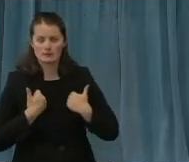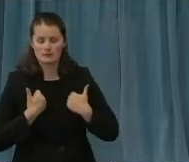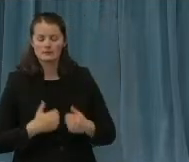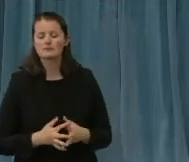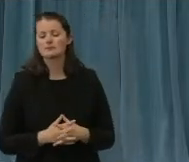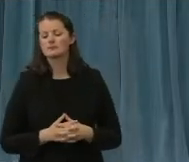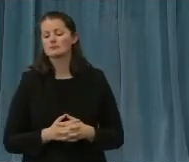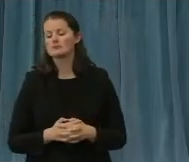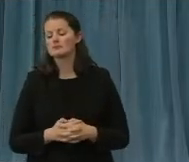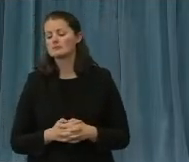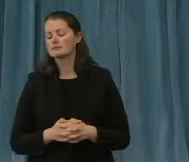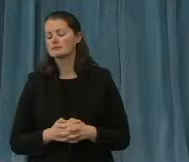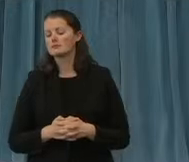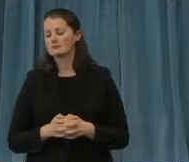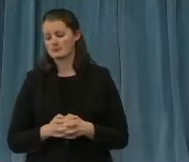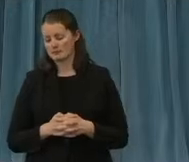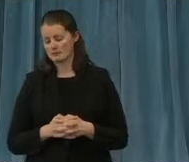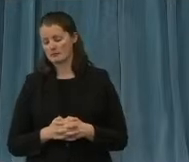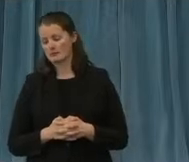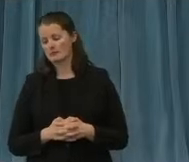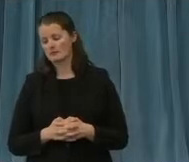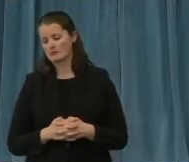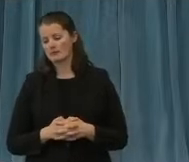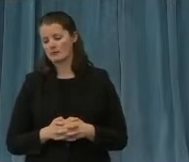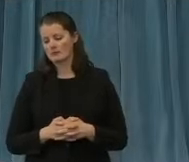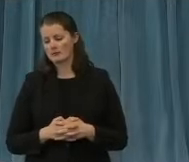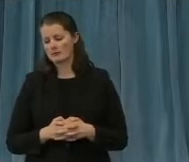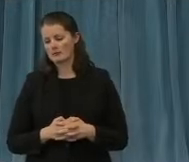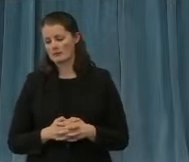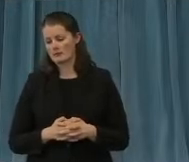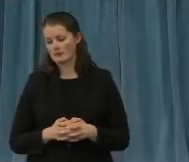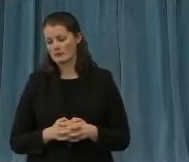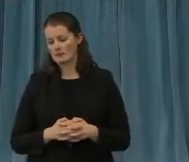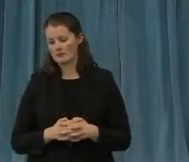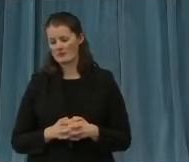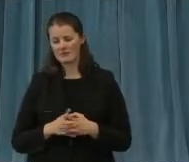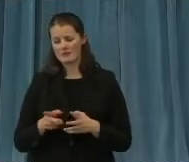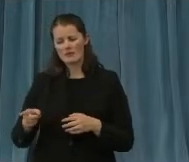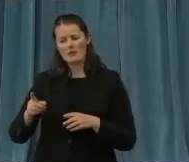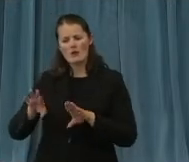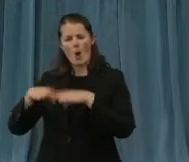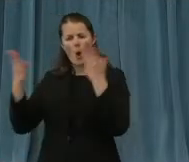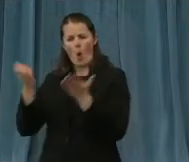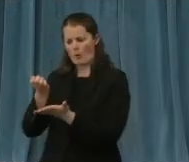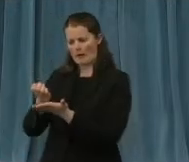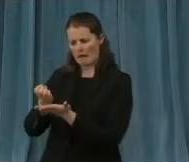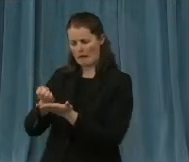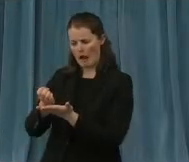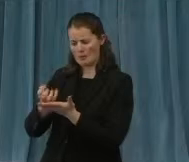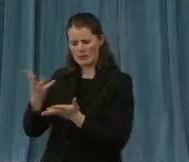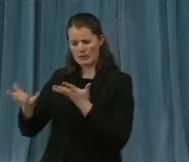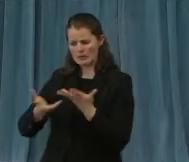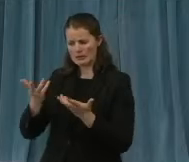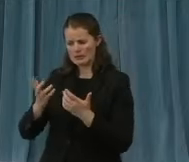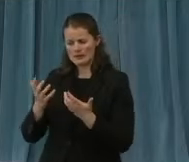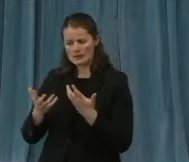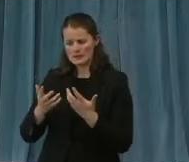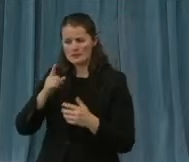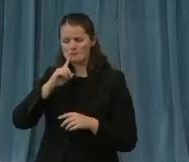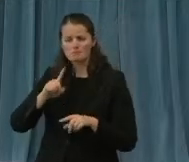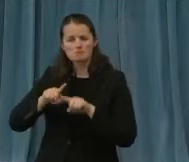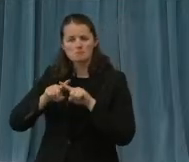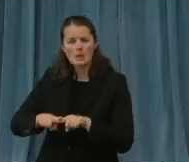The reopening of our economy is highly dependent upon testing, expanded testing and tracing